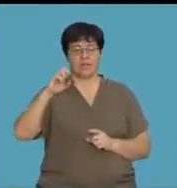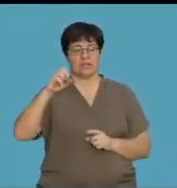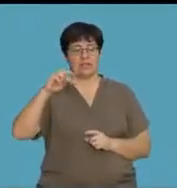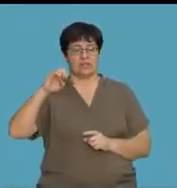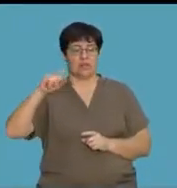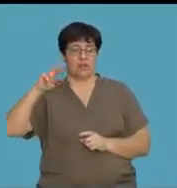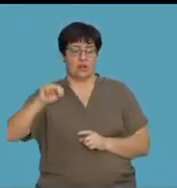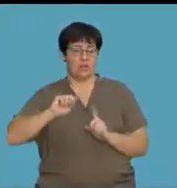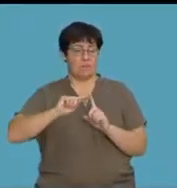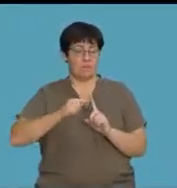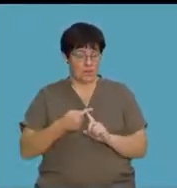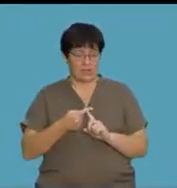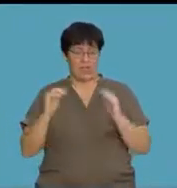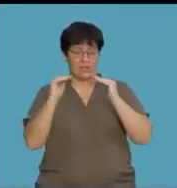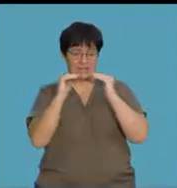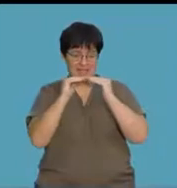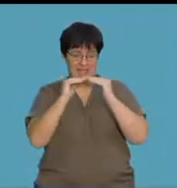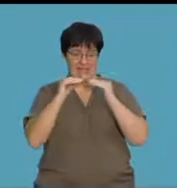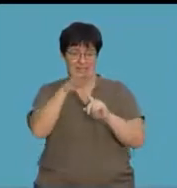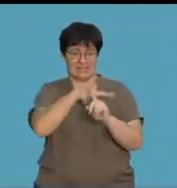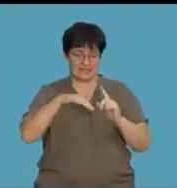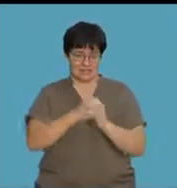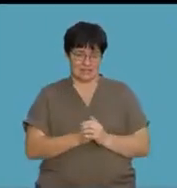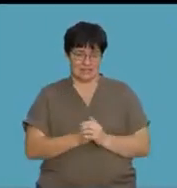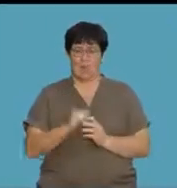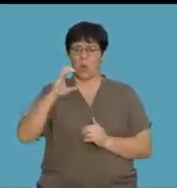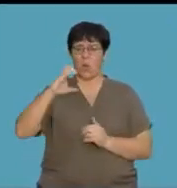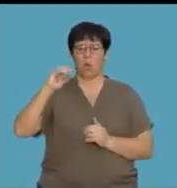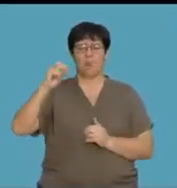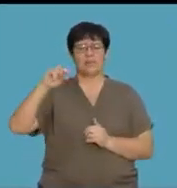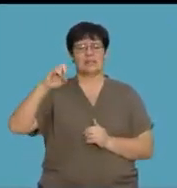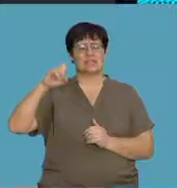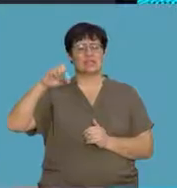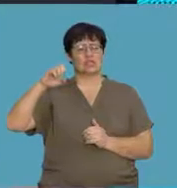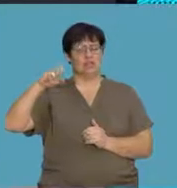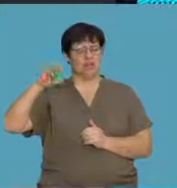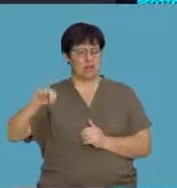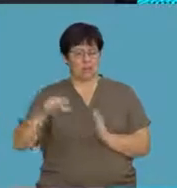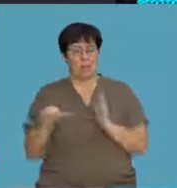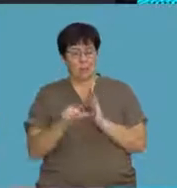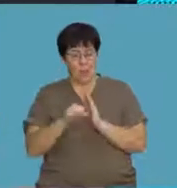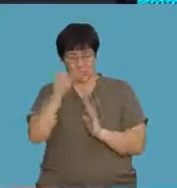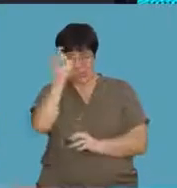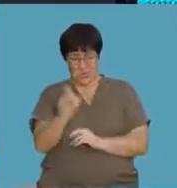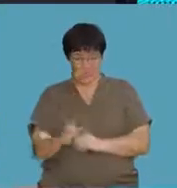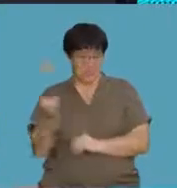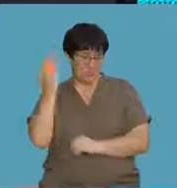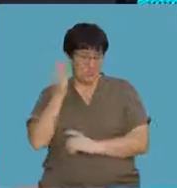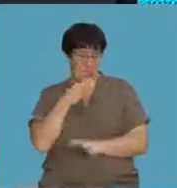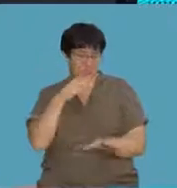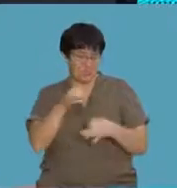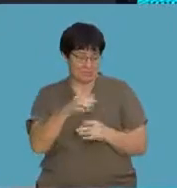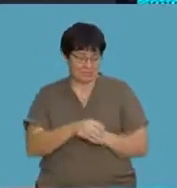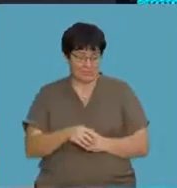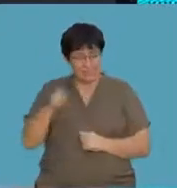condensation point under standard condition. Okay, the word condensation is one of the key terms that we referred to